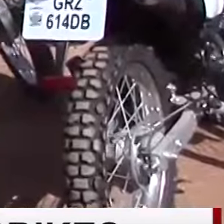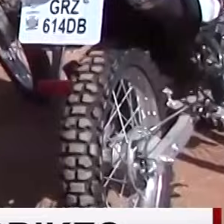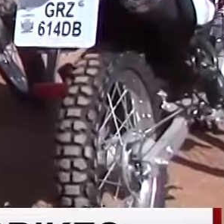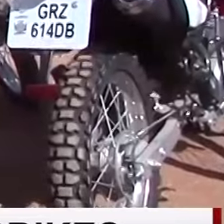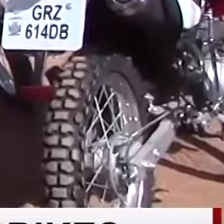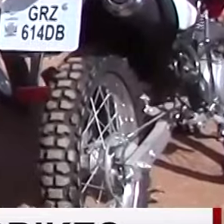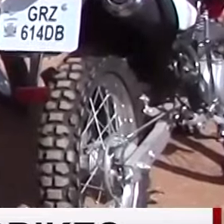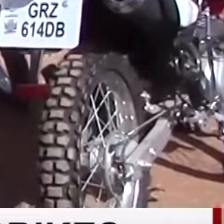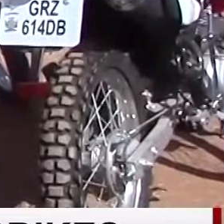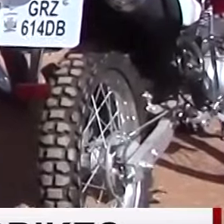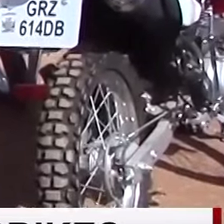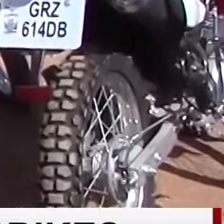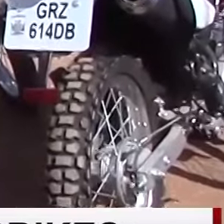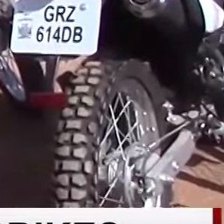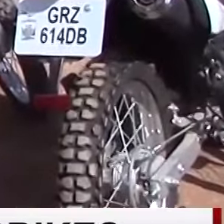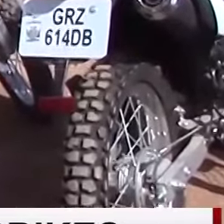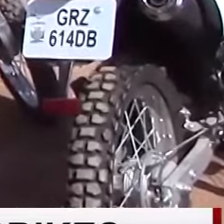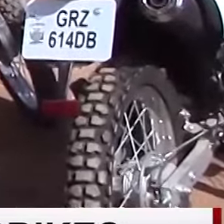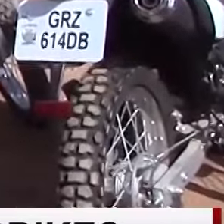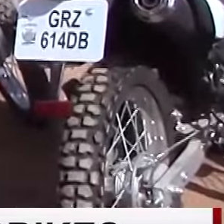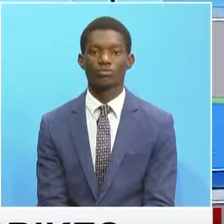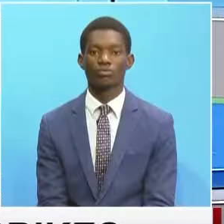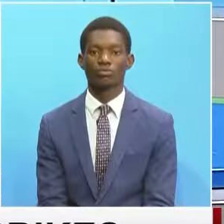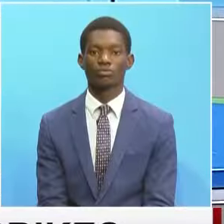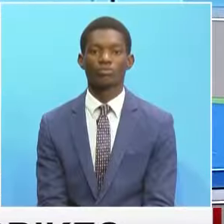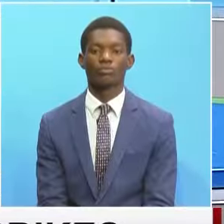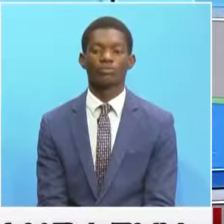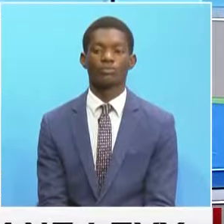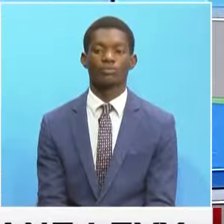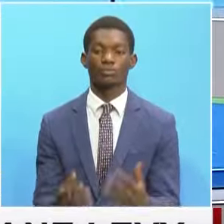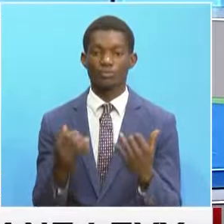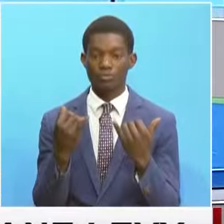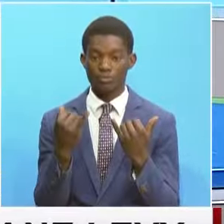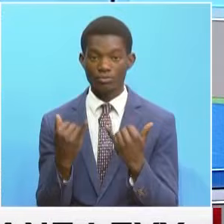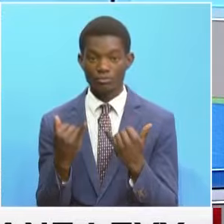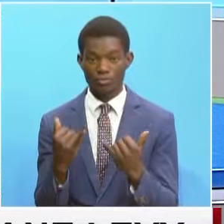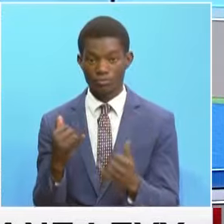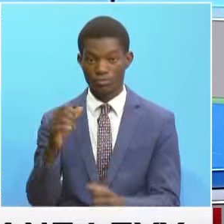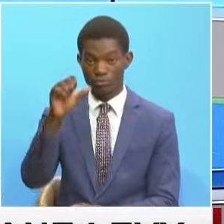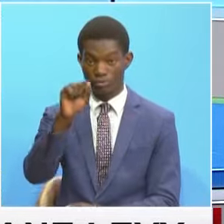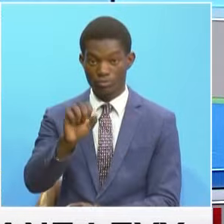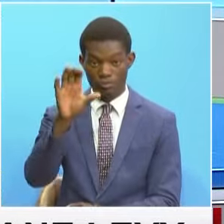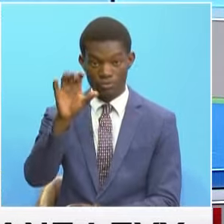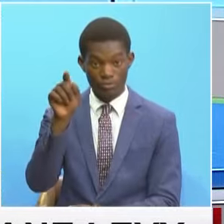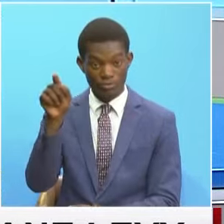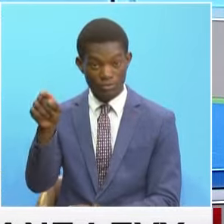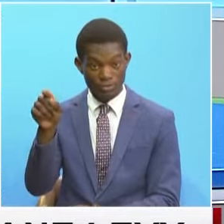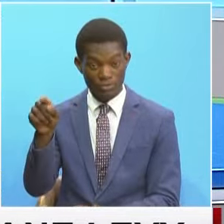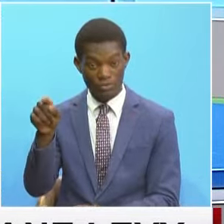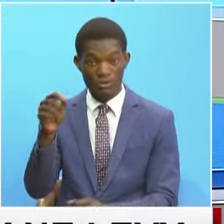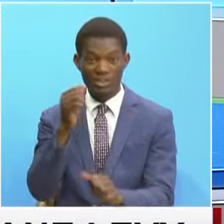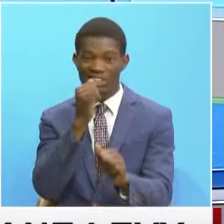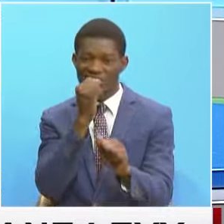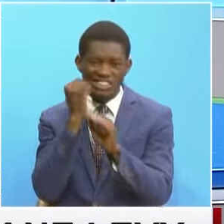Makosa reporting for Zanis in Chongwe District. And now we get to Southern Province, where the Mazabuka Council